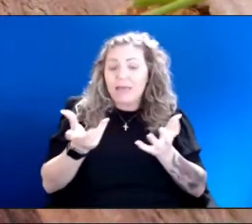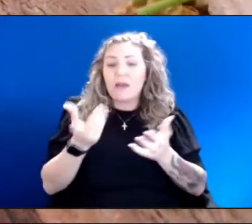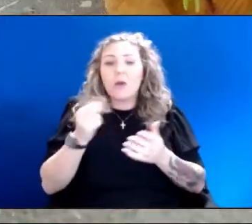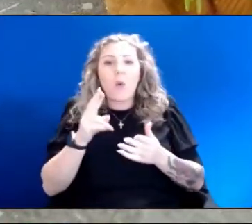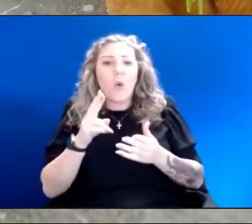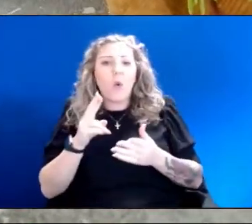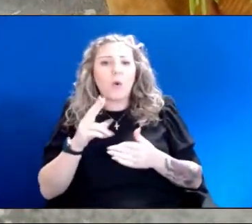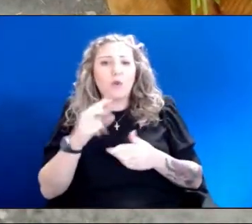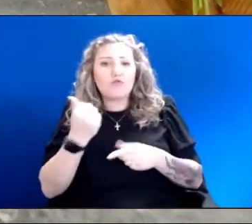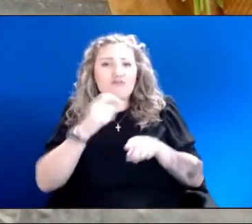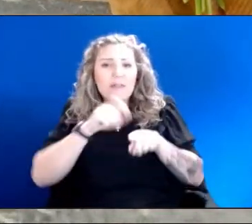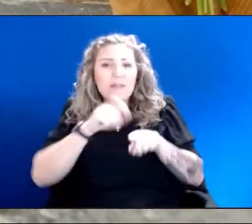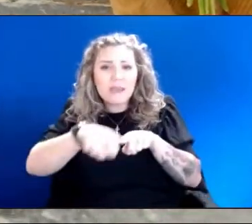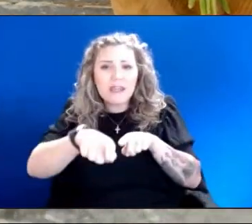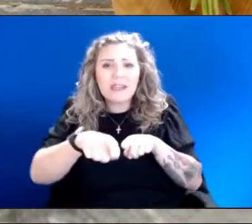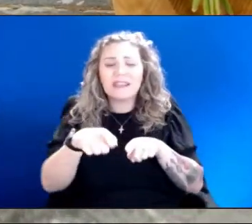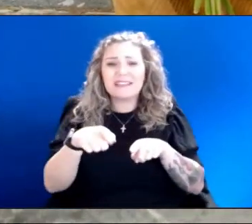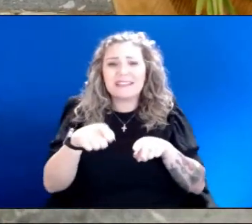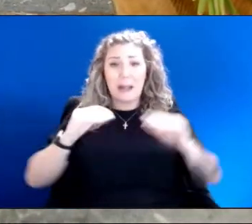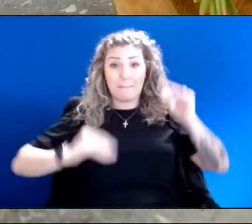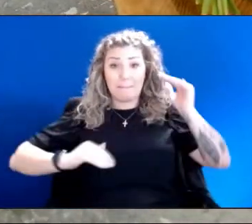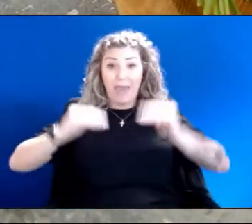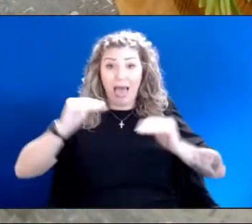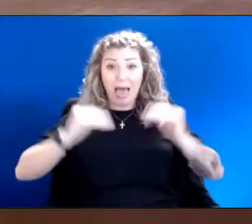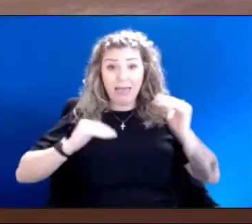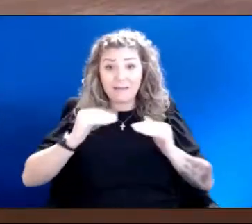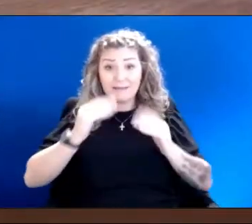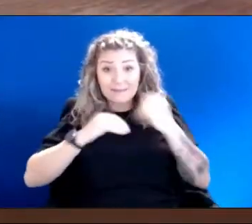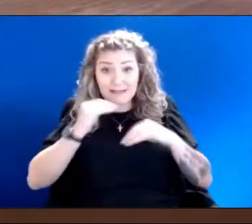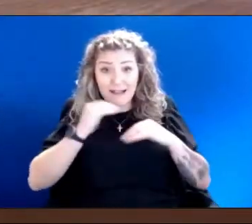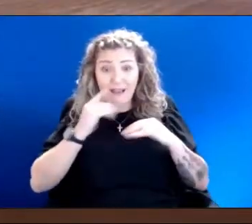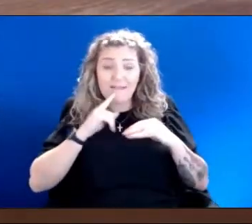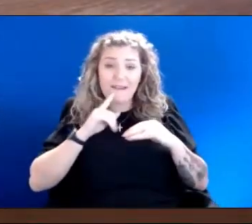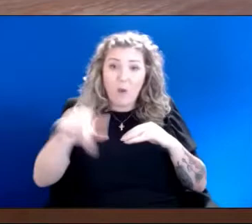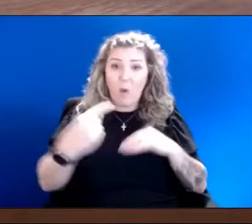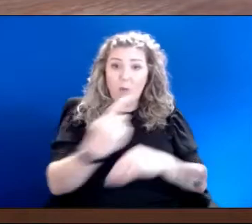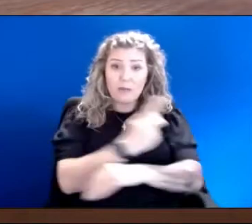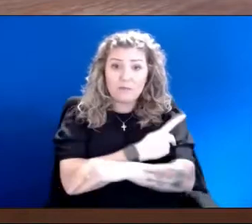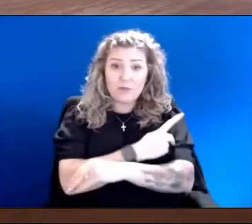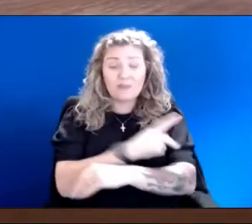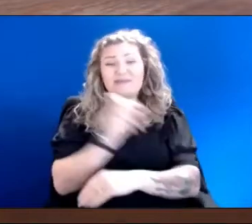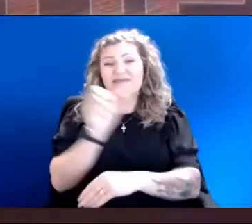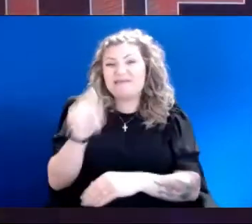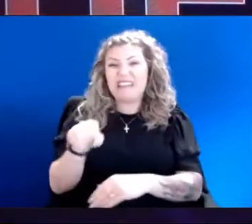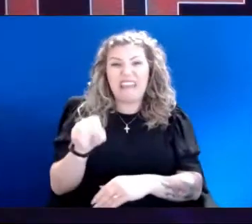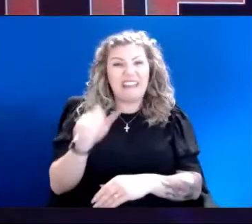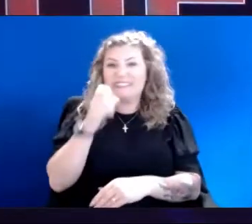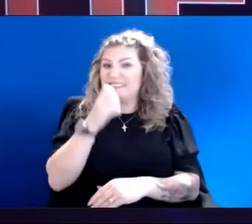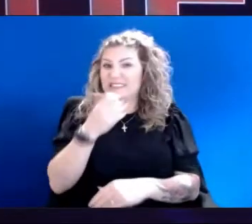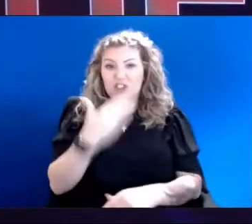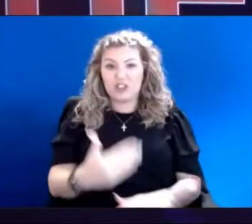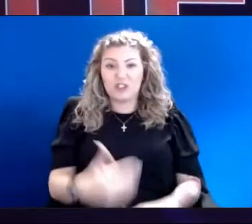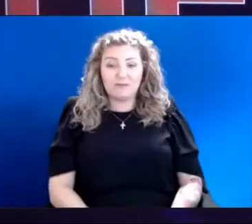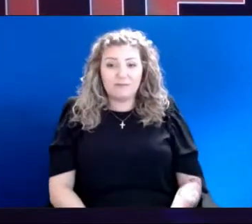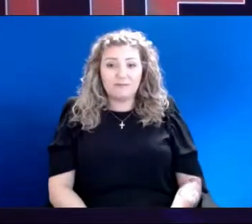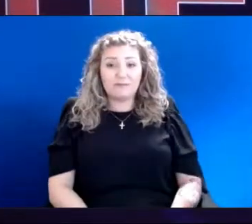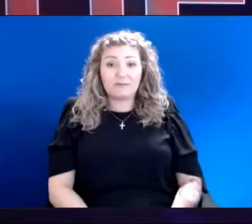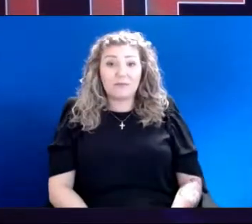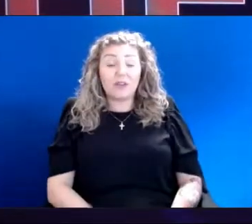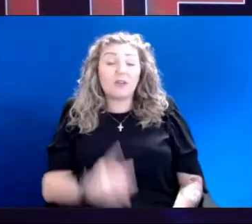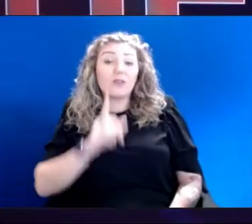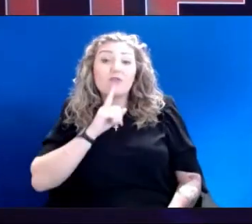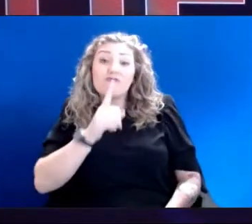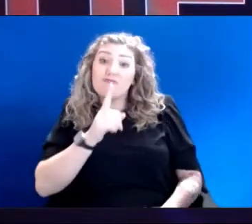it, if you're not eating a balanced diet and you're just living on nothing but protein, yeah, that's not good for you. And that really echoes what we've